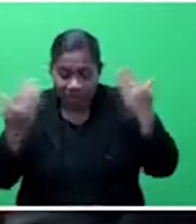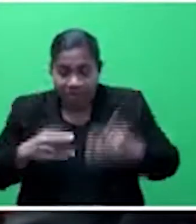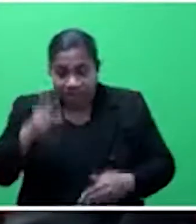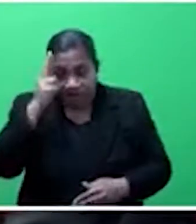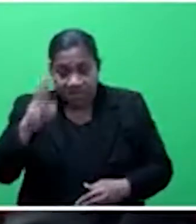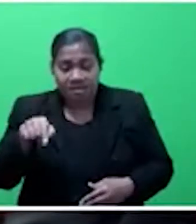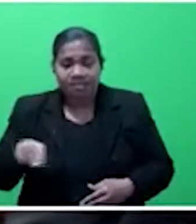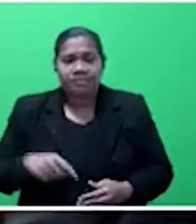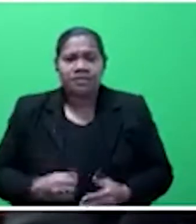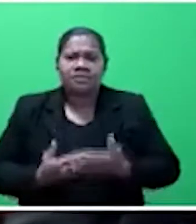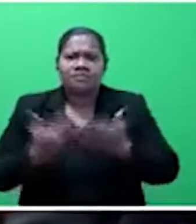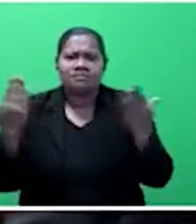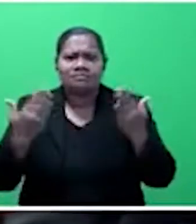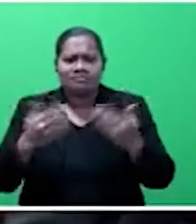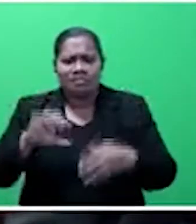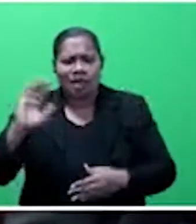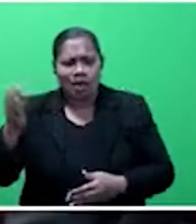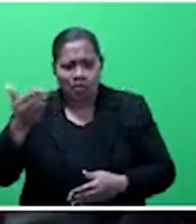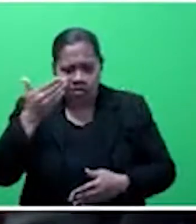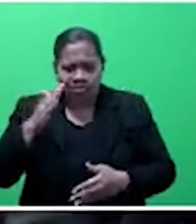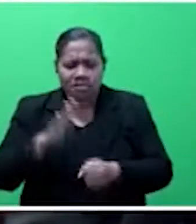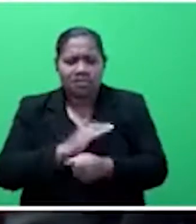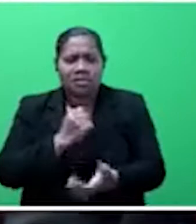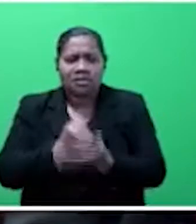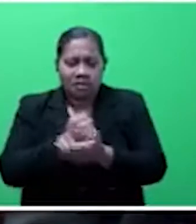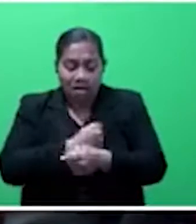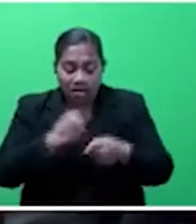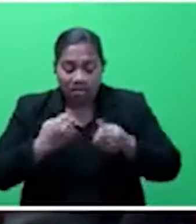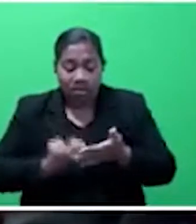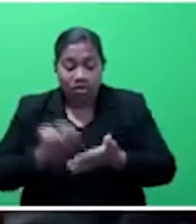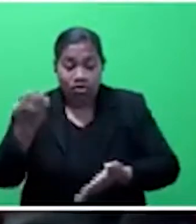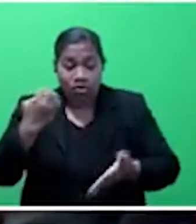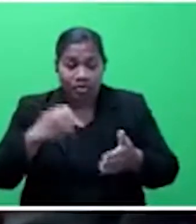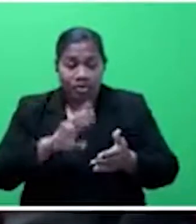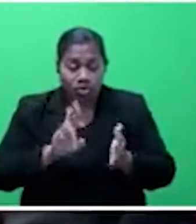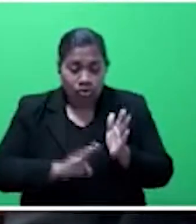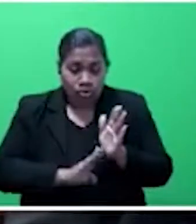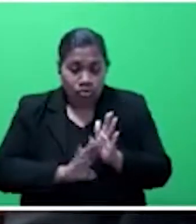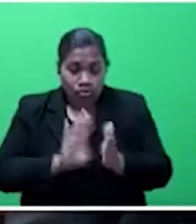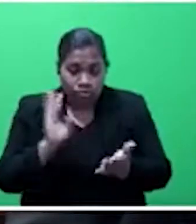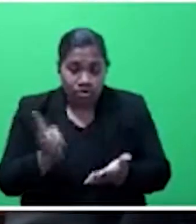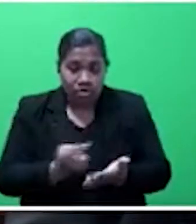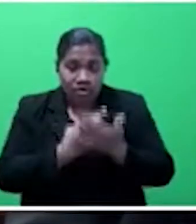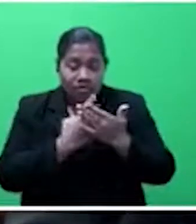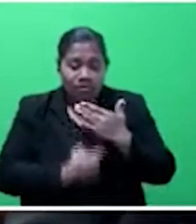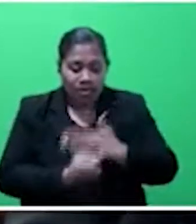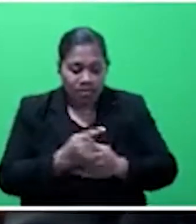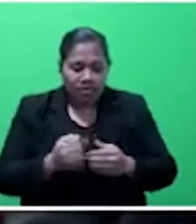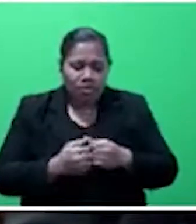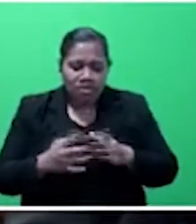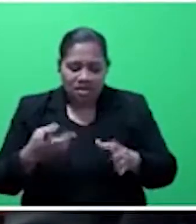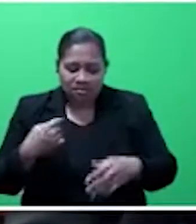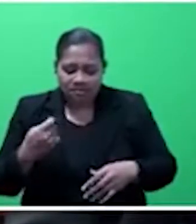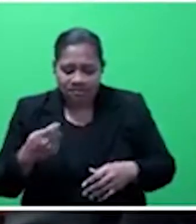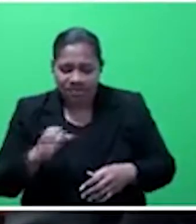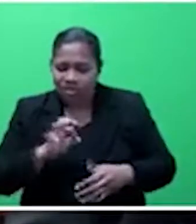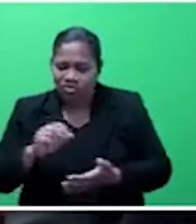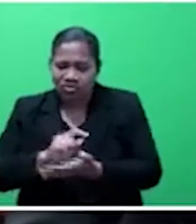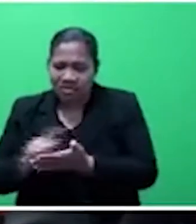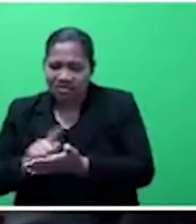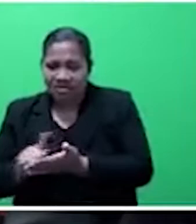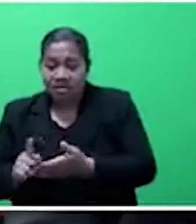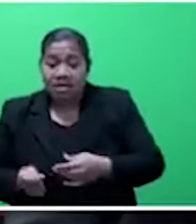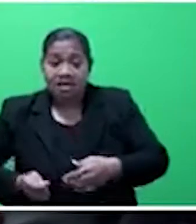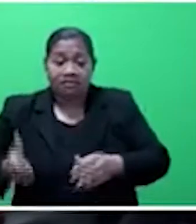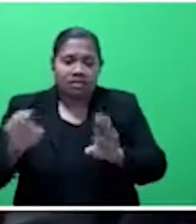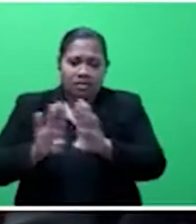outcome that ensures that our economic recovery starts sooner rather than later, following the reopening of Fiji's borders in